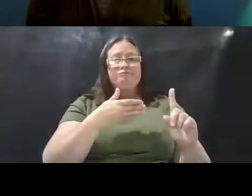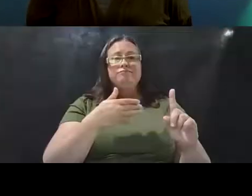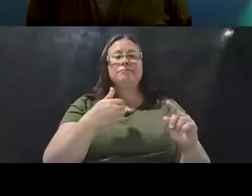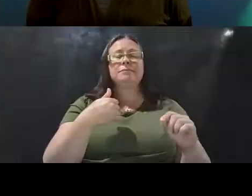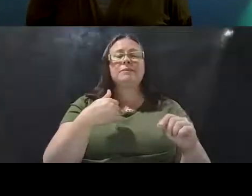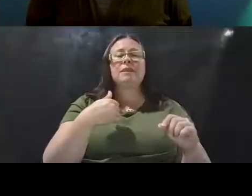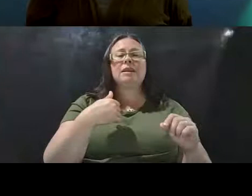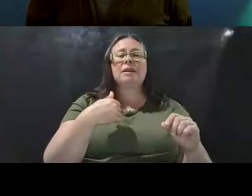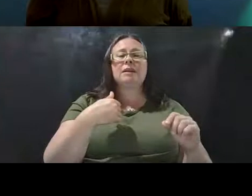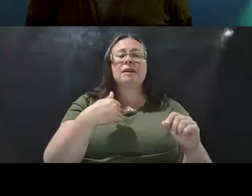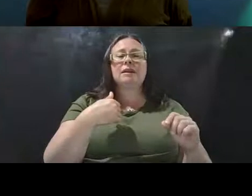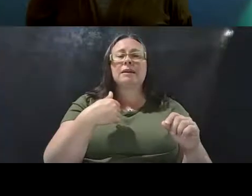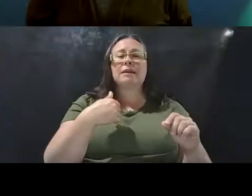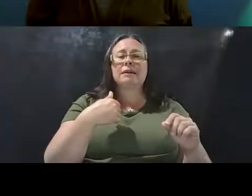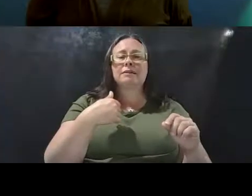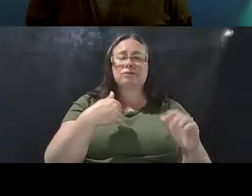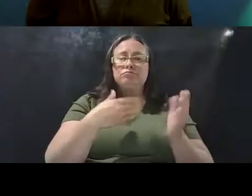factors that can